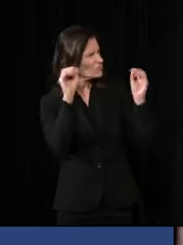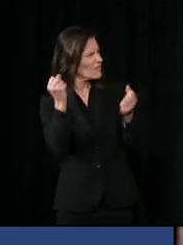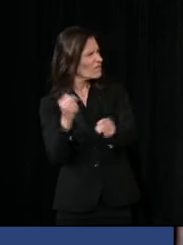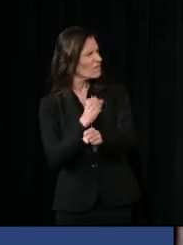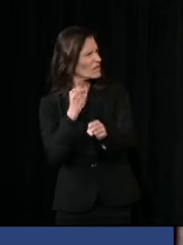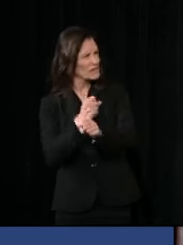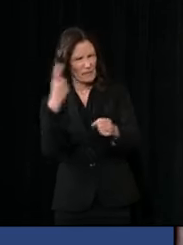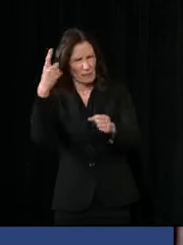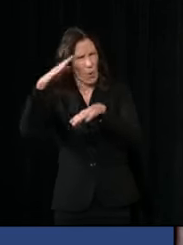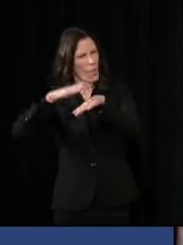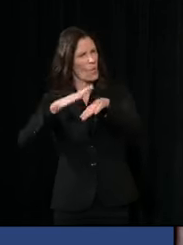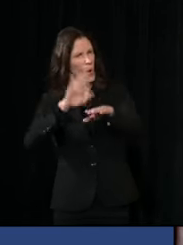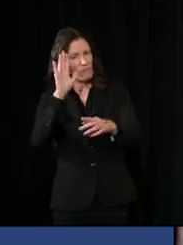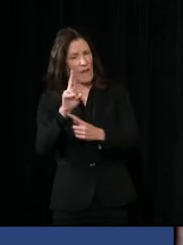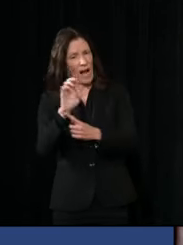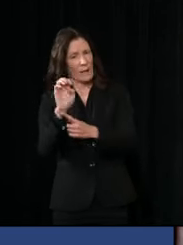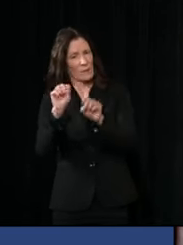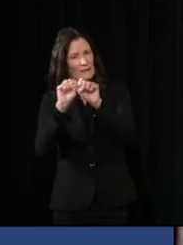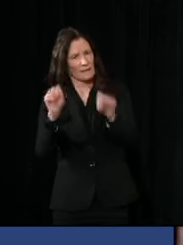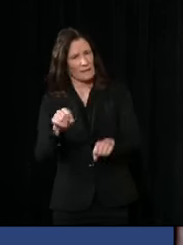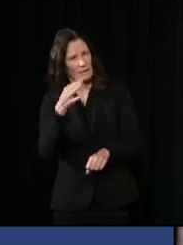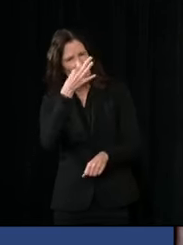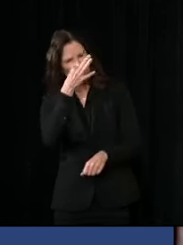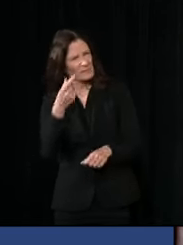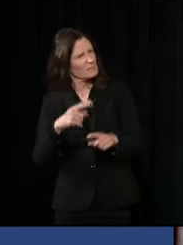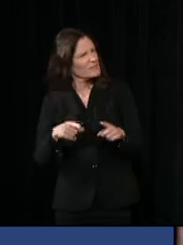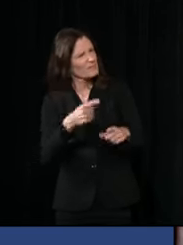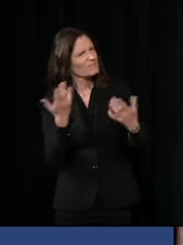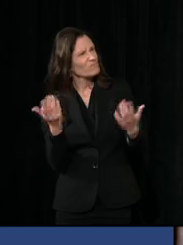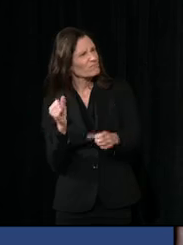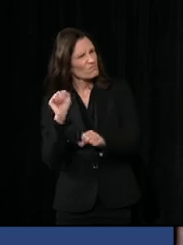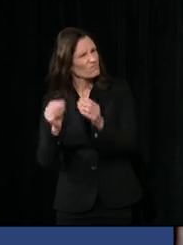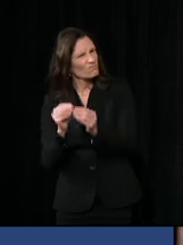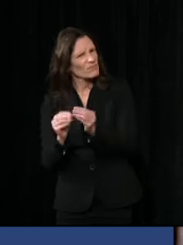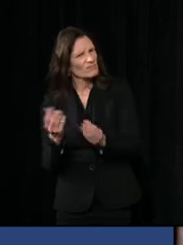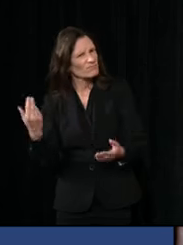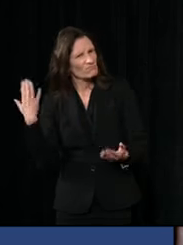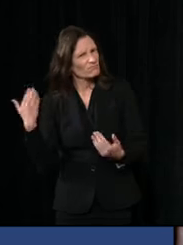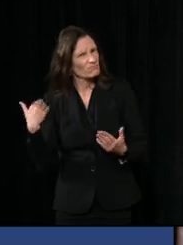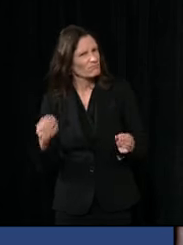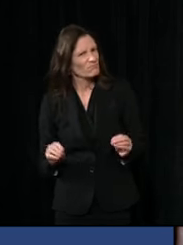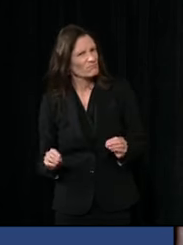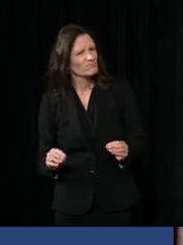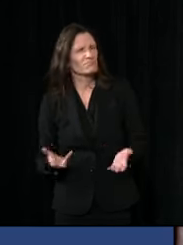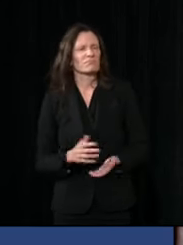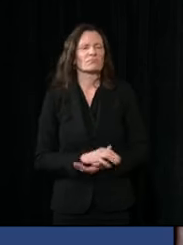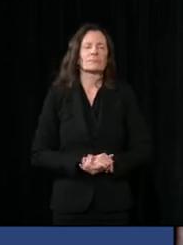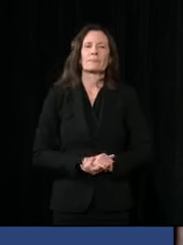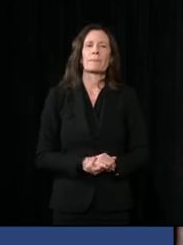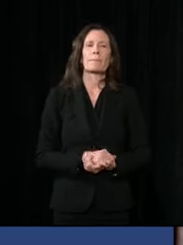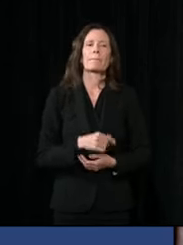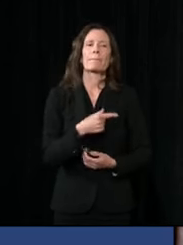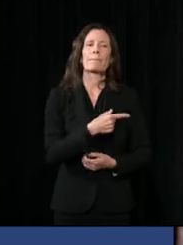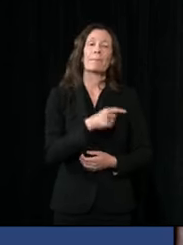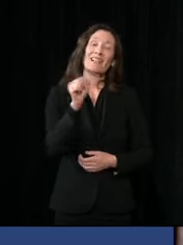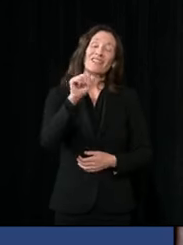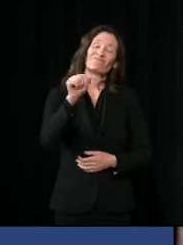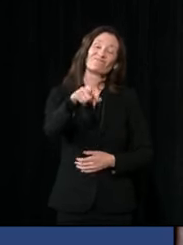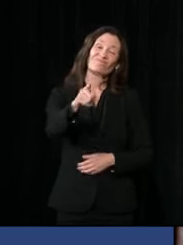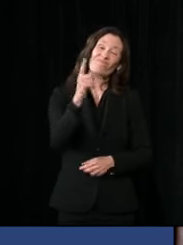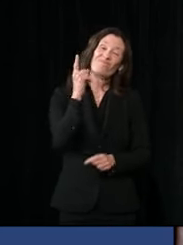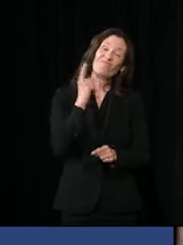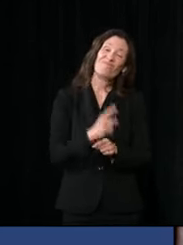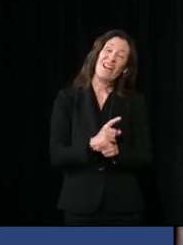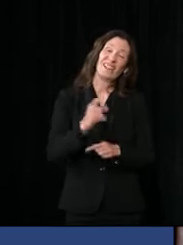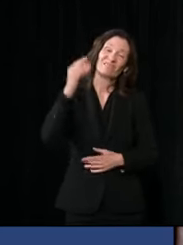vendor, and so the system we have in place now is not that system. And we have improved it. The problem is not the system right now. The